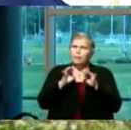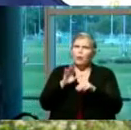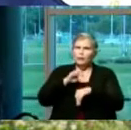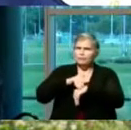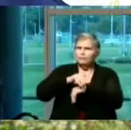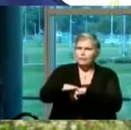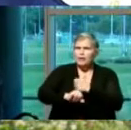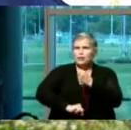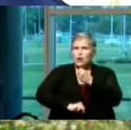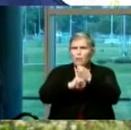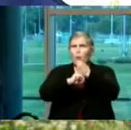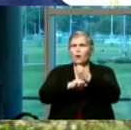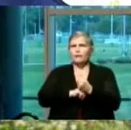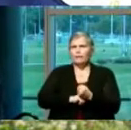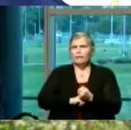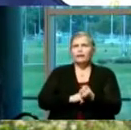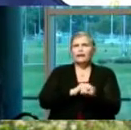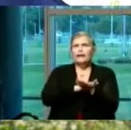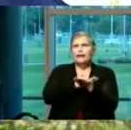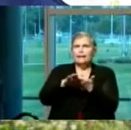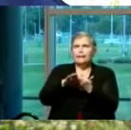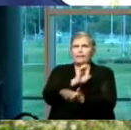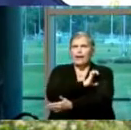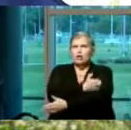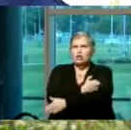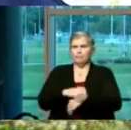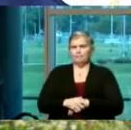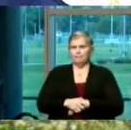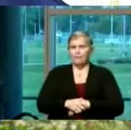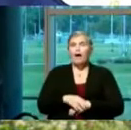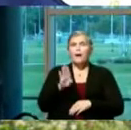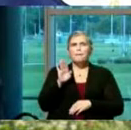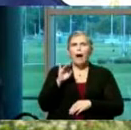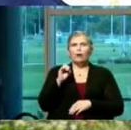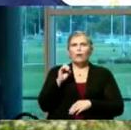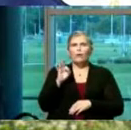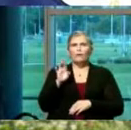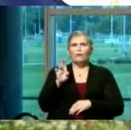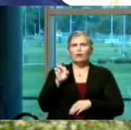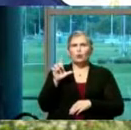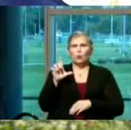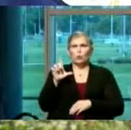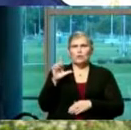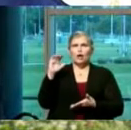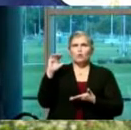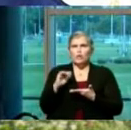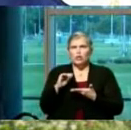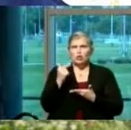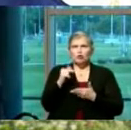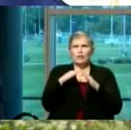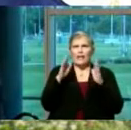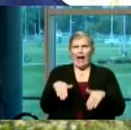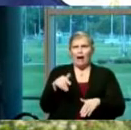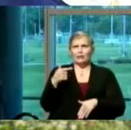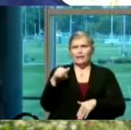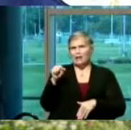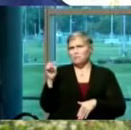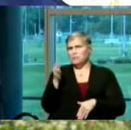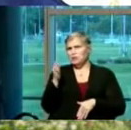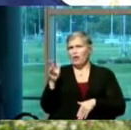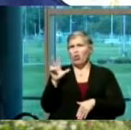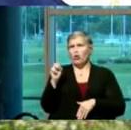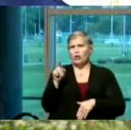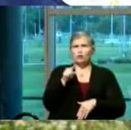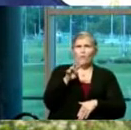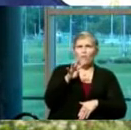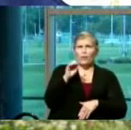in supporting and promoting clean energy. We believe biofuels today reduce greenhouse emissions by somewhere between 30 to 40%